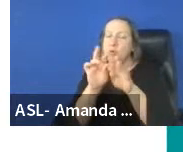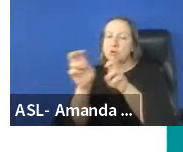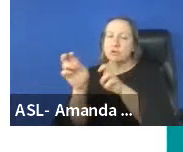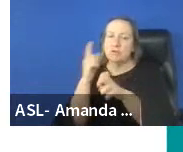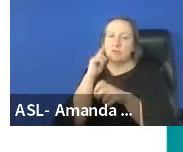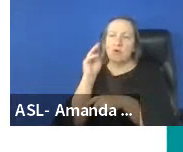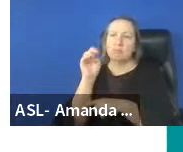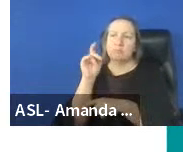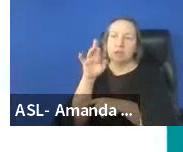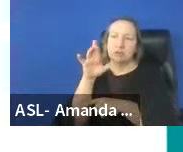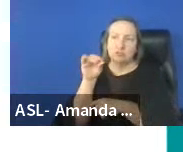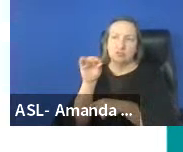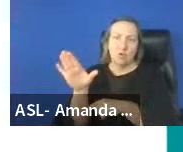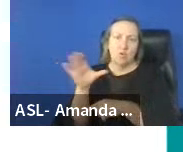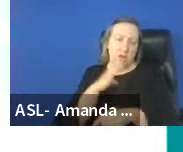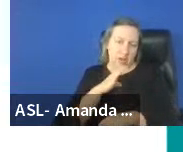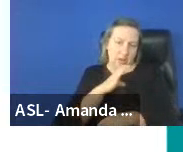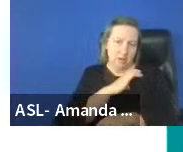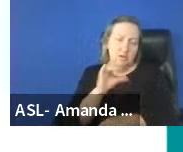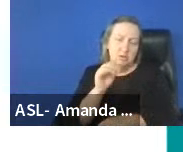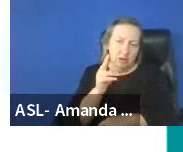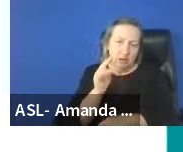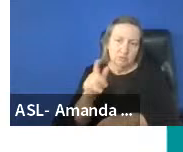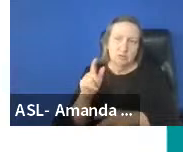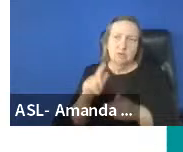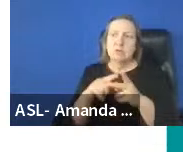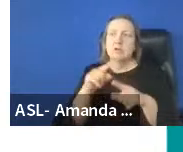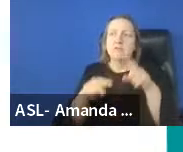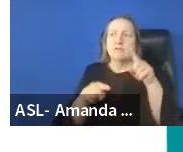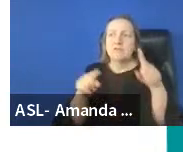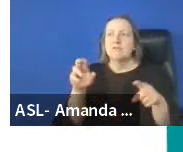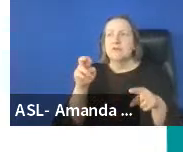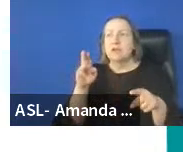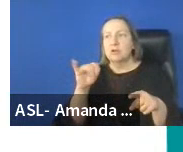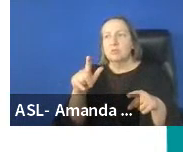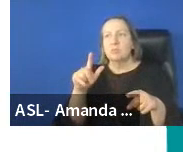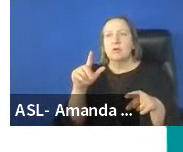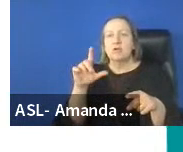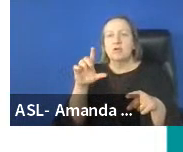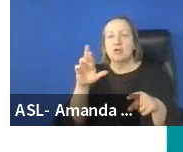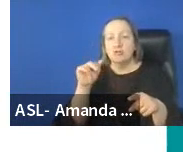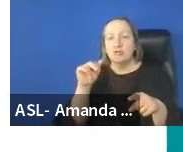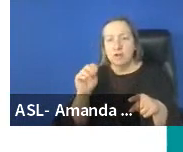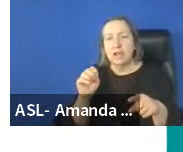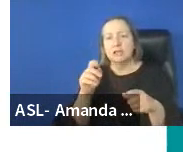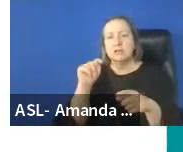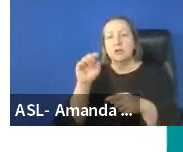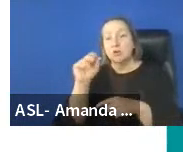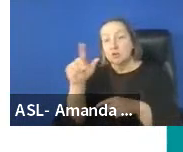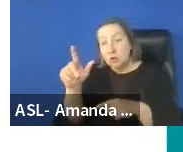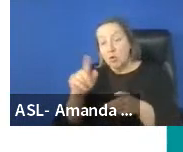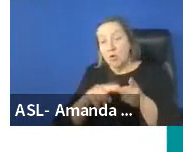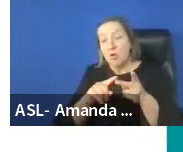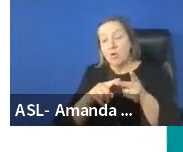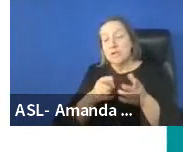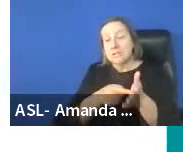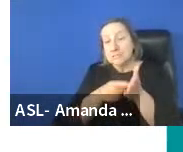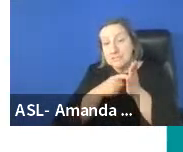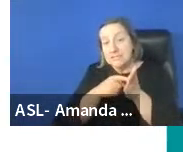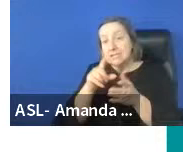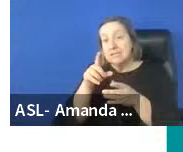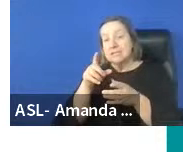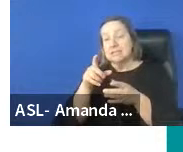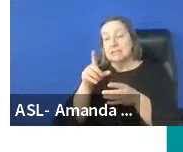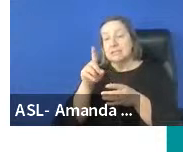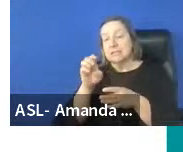Metro Council, and variable rate tolling and demand management, along with providing